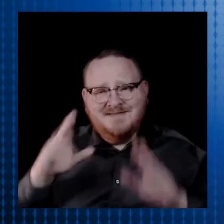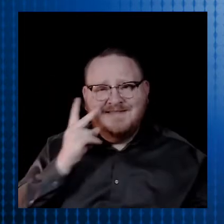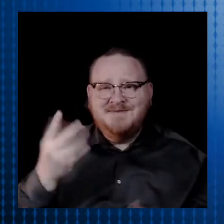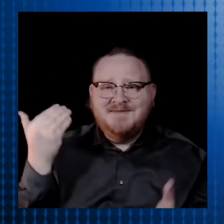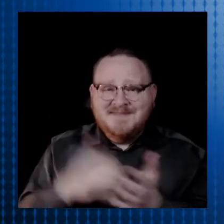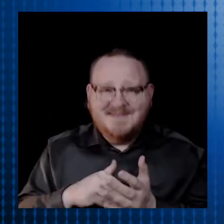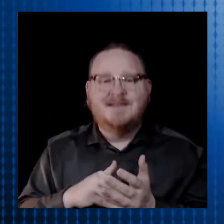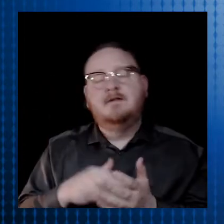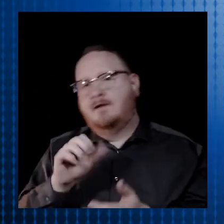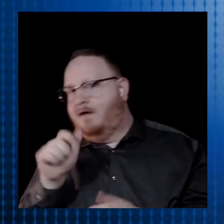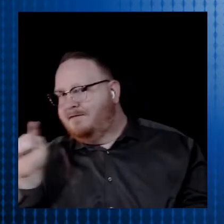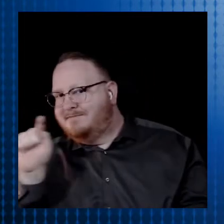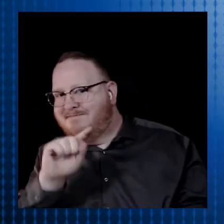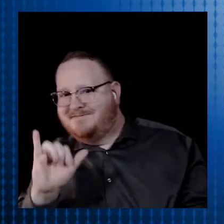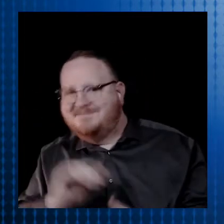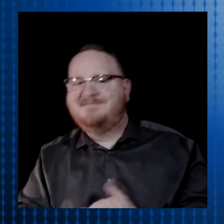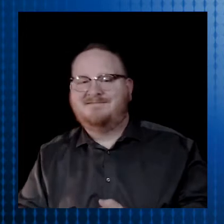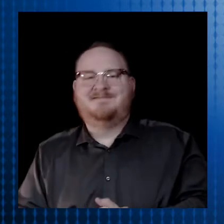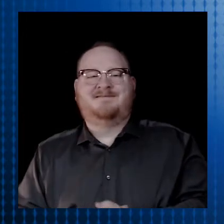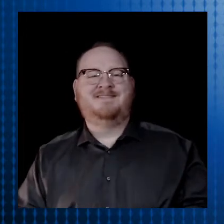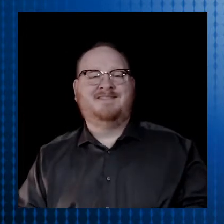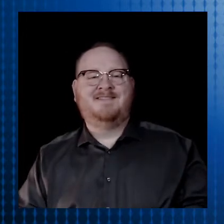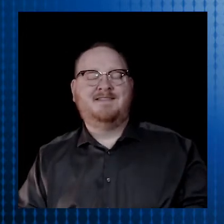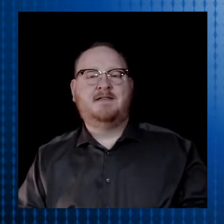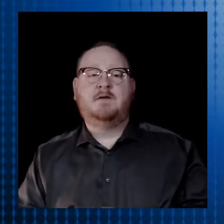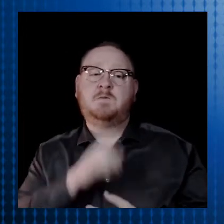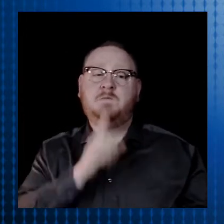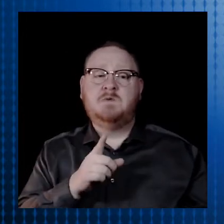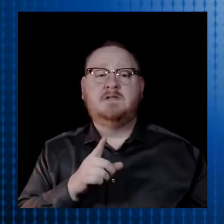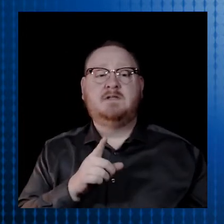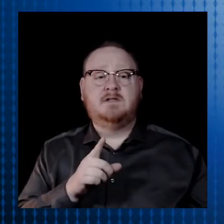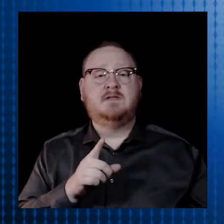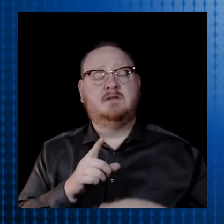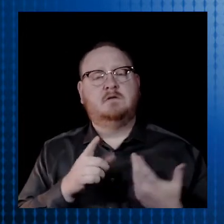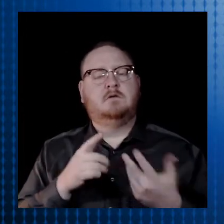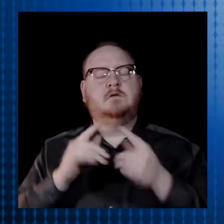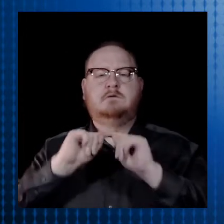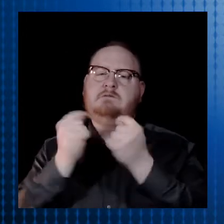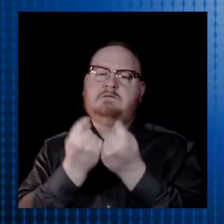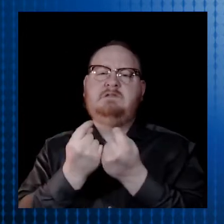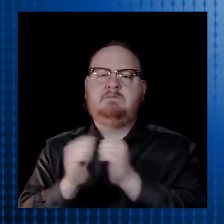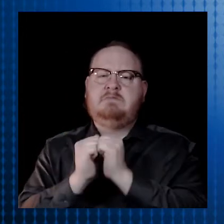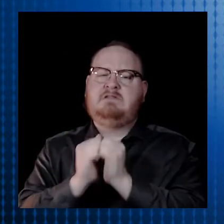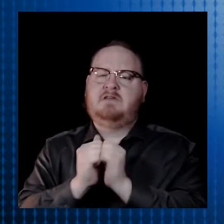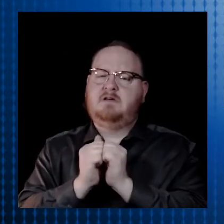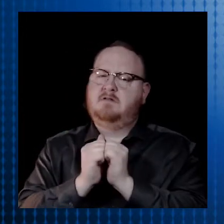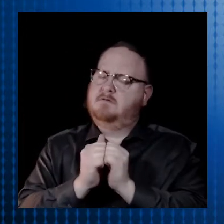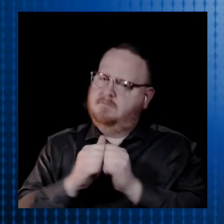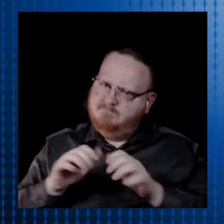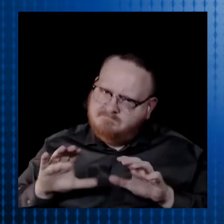others. and really the team effort is a lot more than